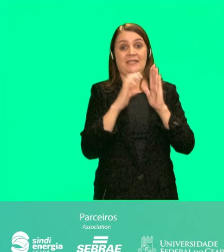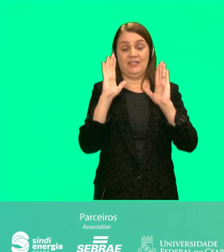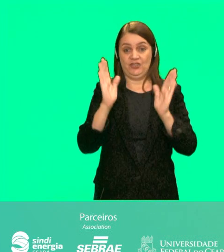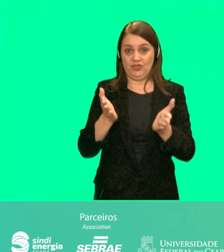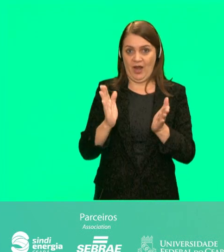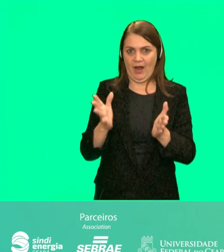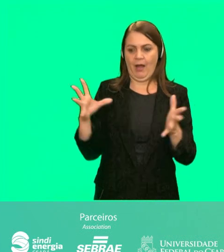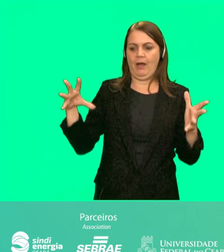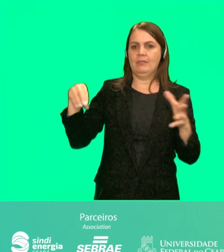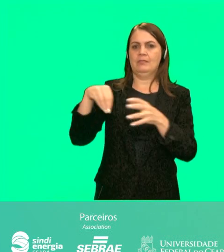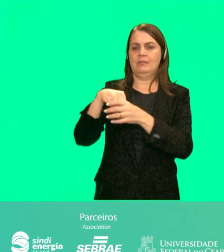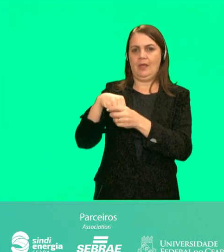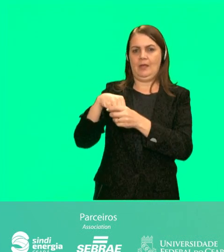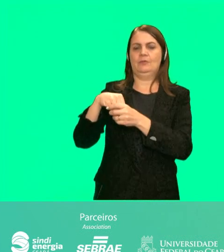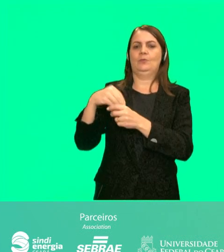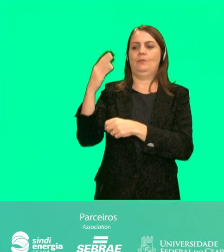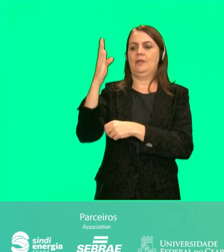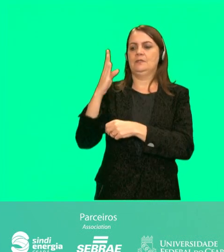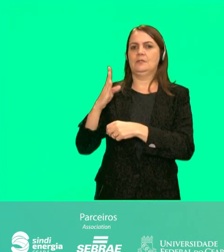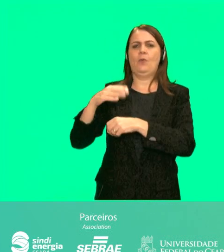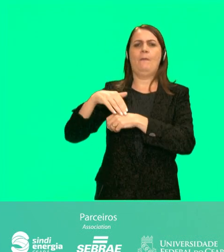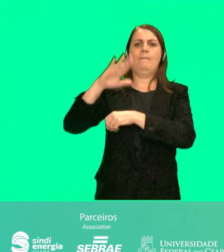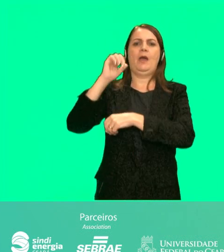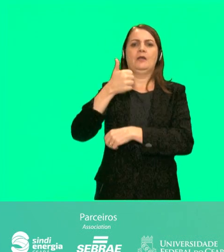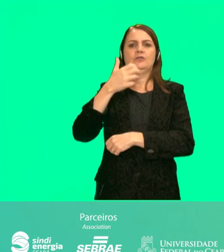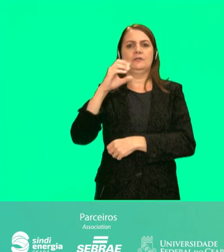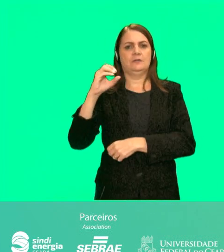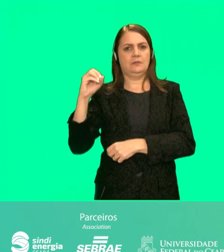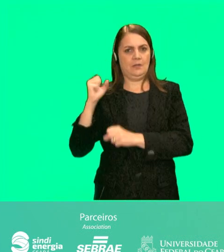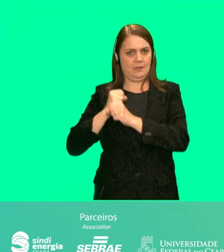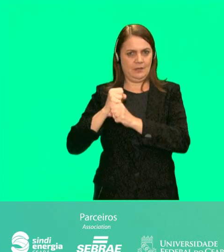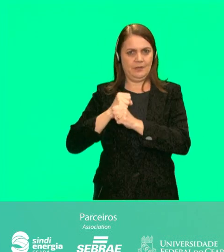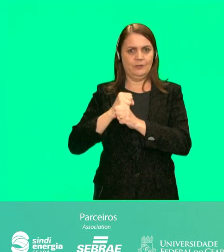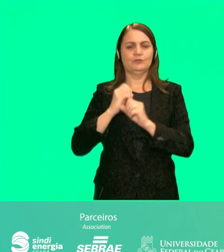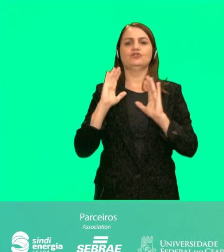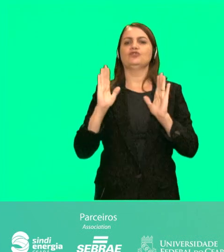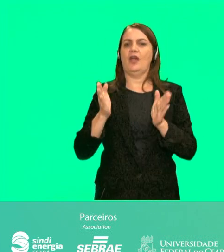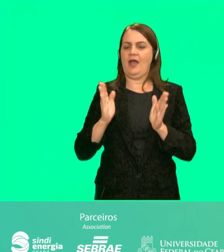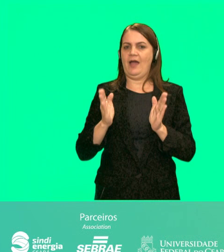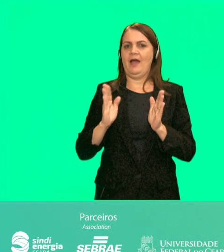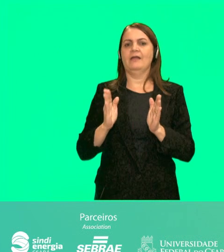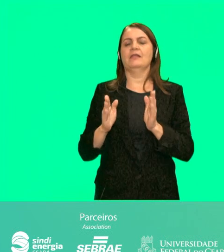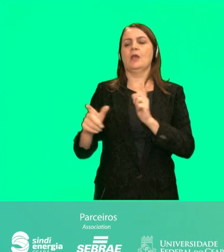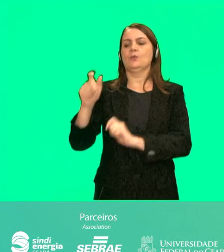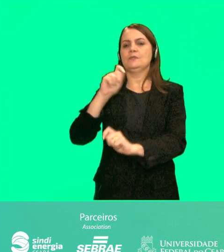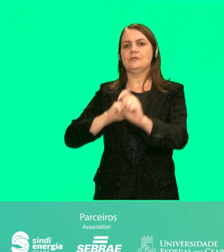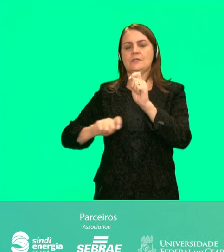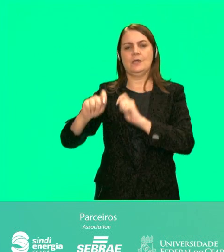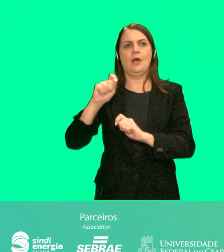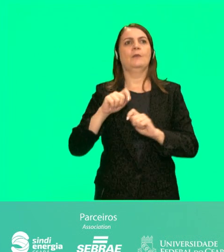in Brazil. We are working for more than 100 years in Brazil, and